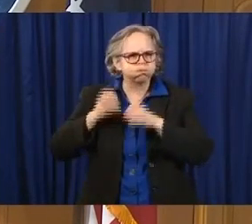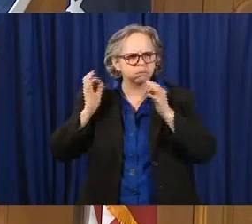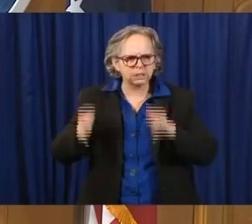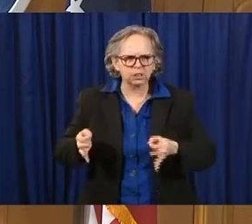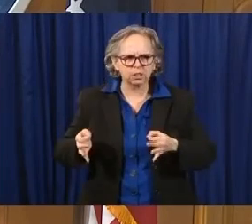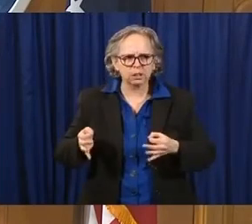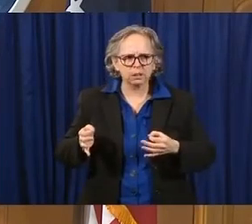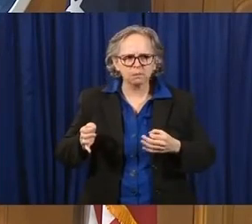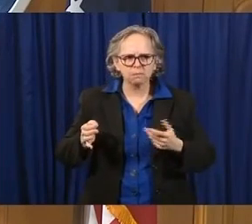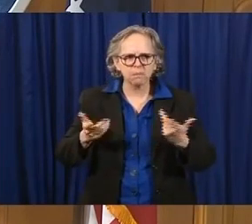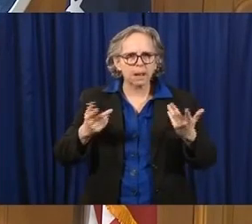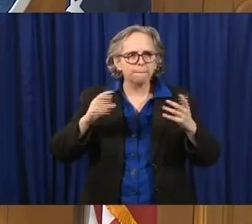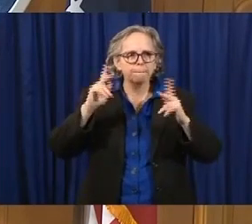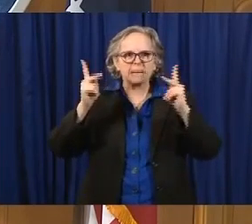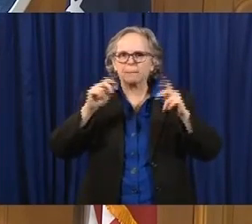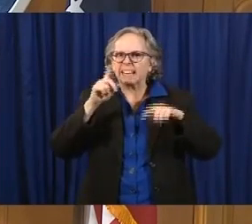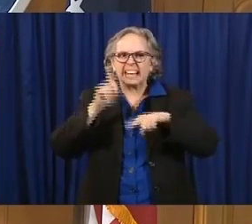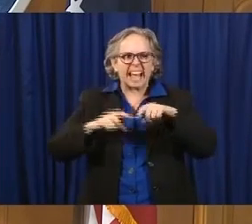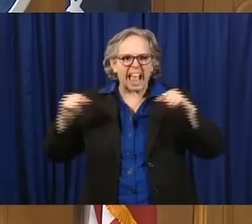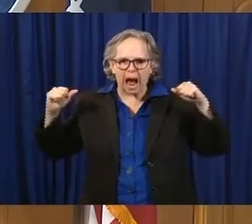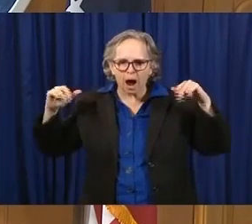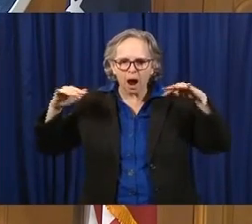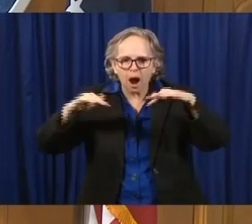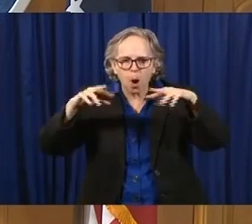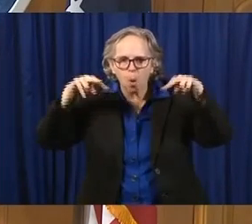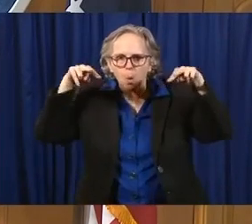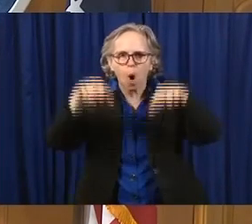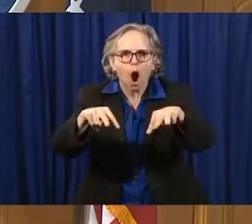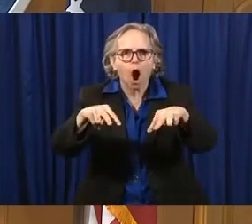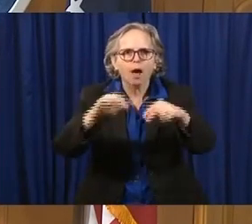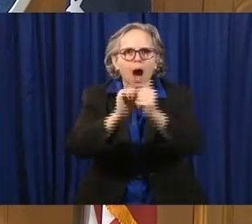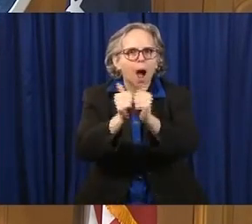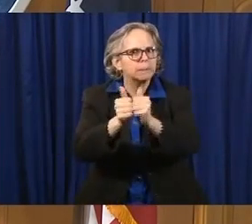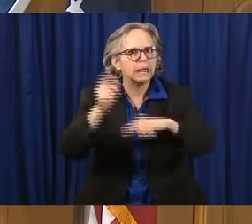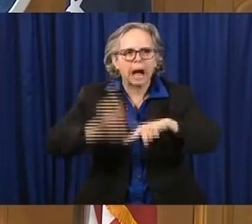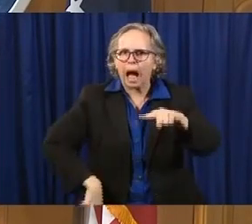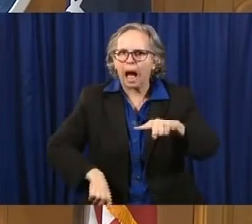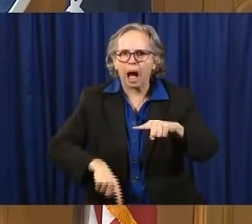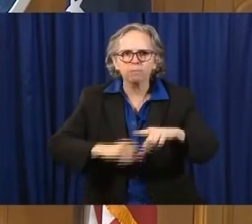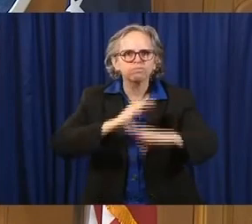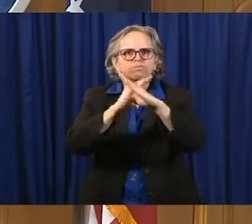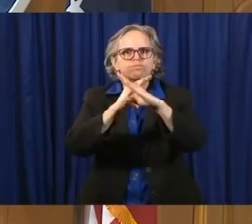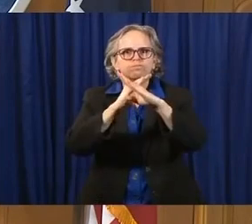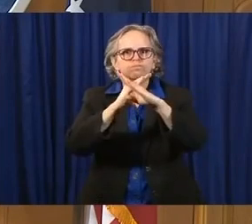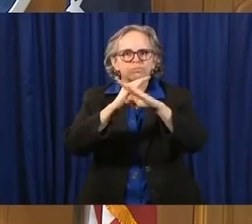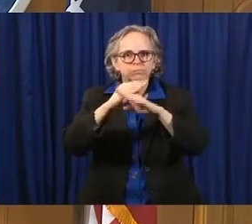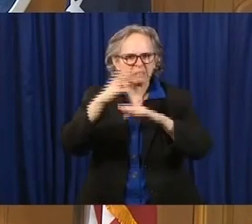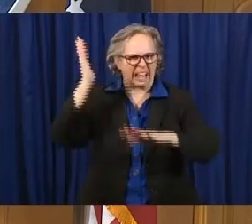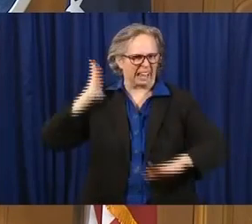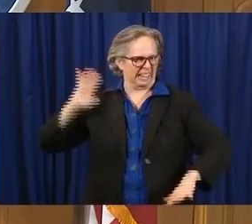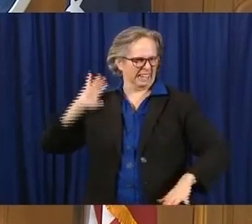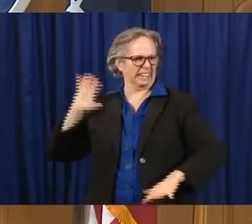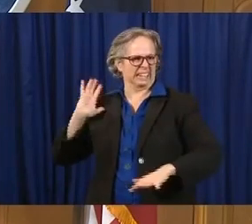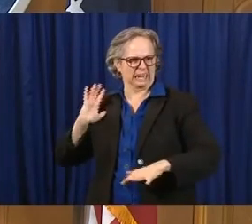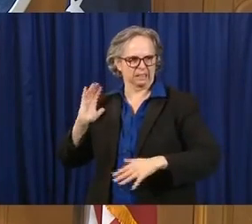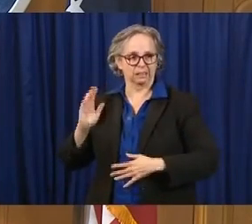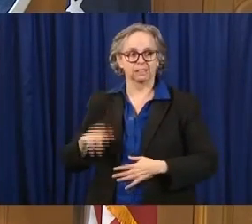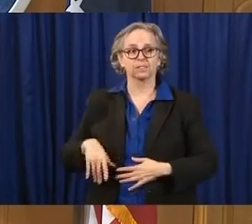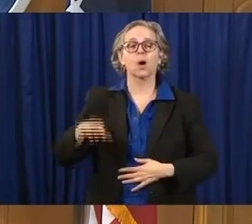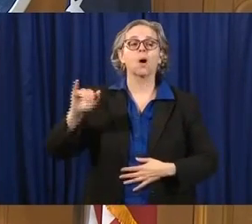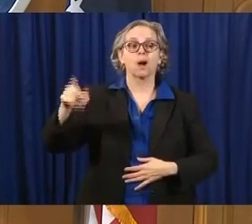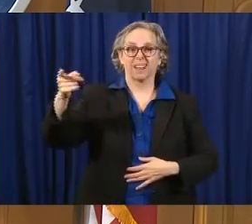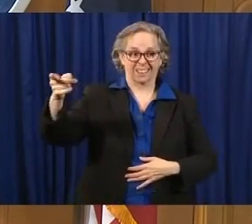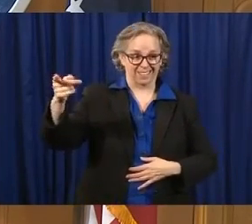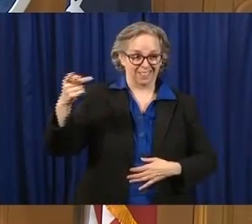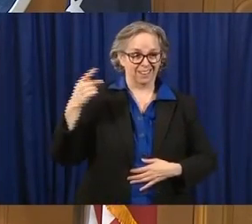very, very difficult decision. The mayor's going to talk about anything he wants to today, but one